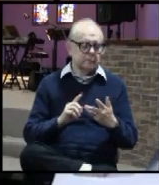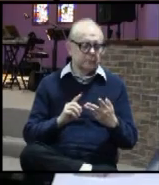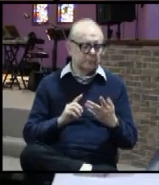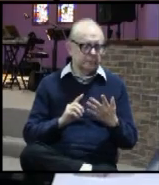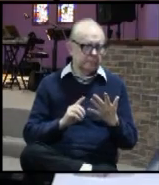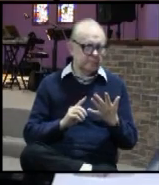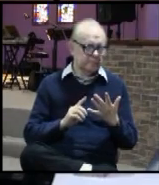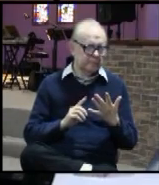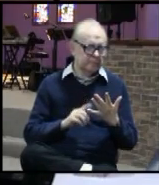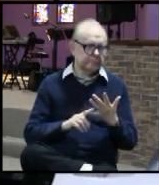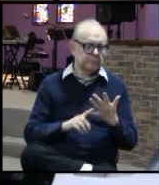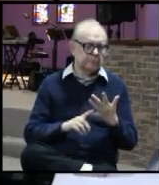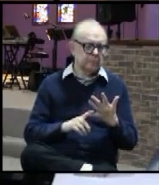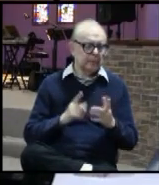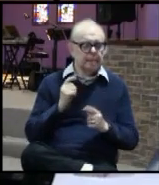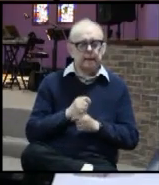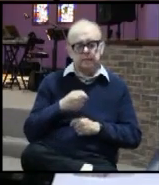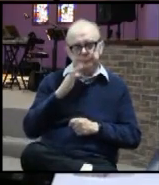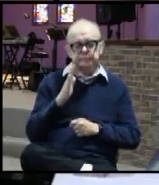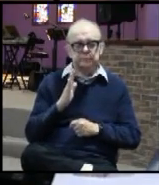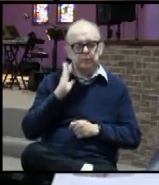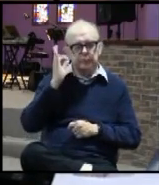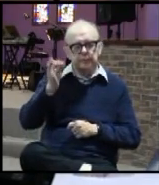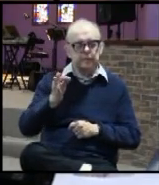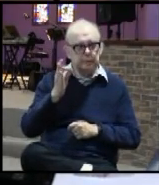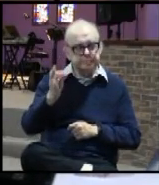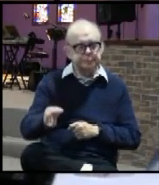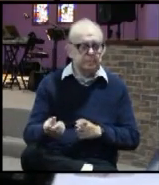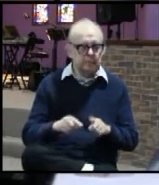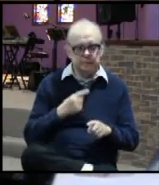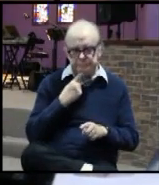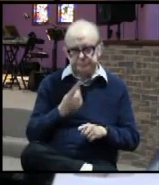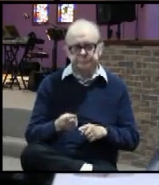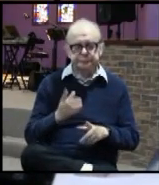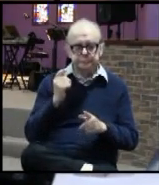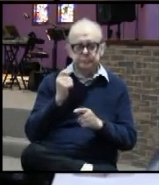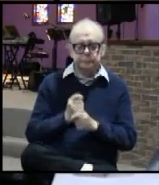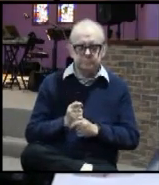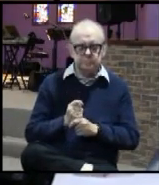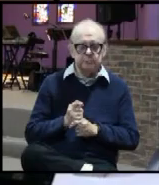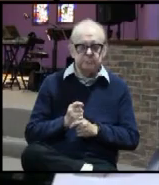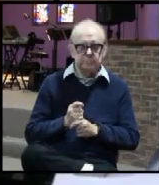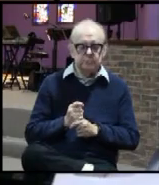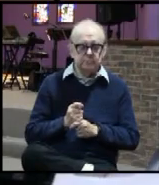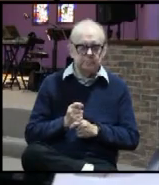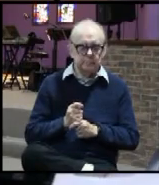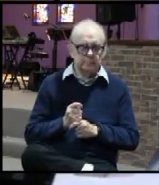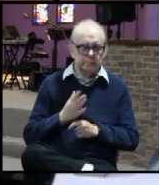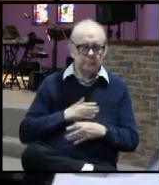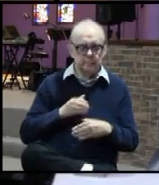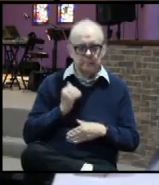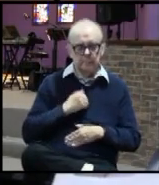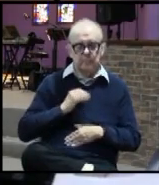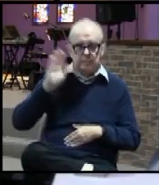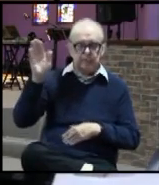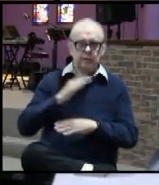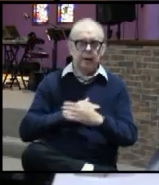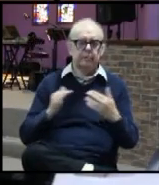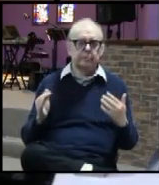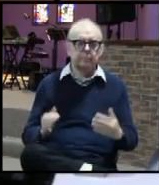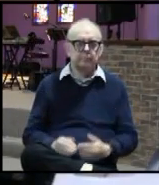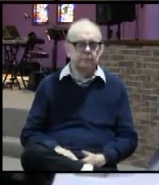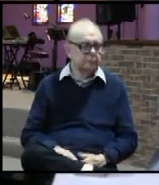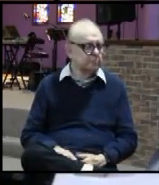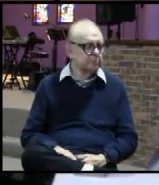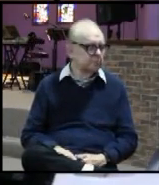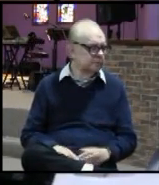Number six is he trusted God with his future. When he said, I entrusted my spirit into your hands. So, let's